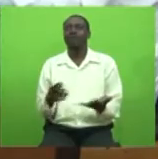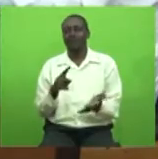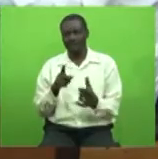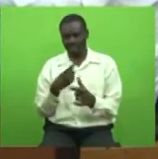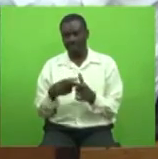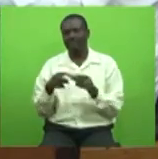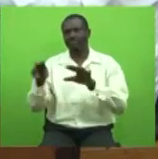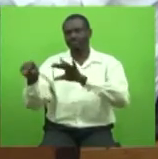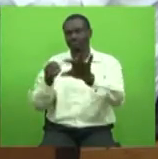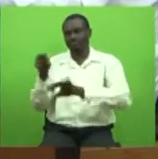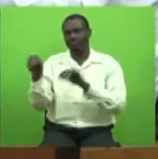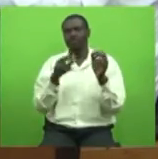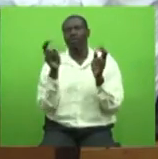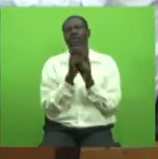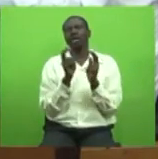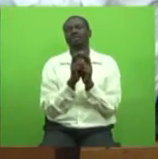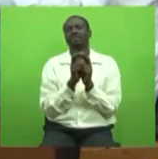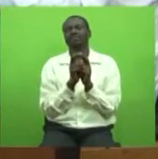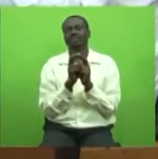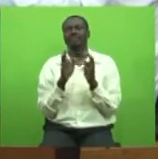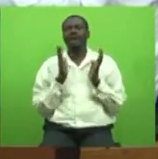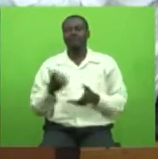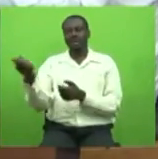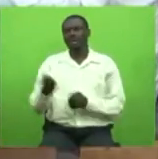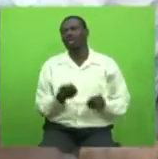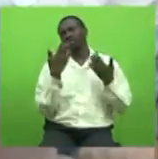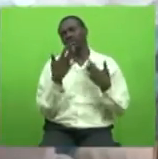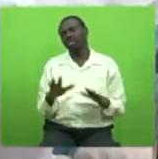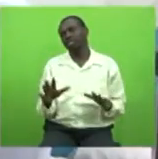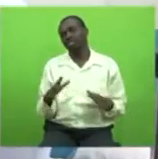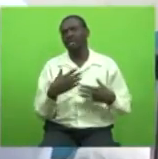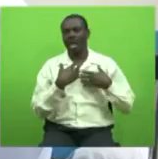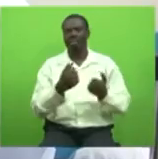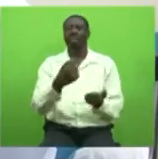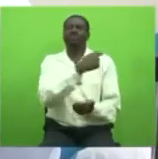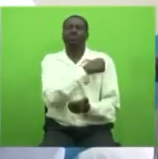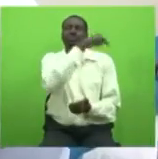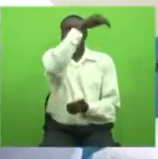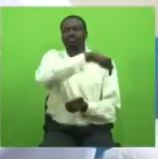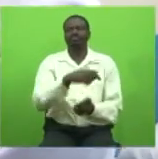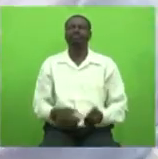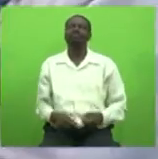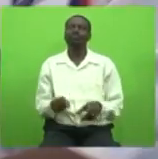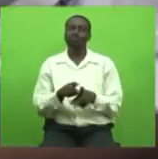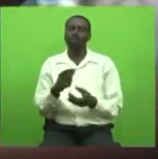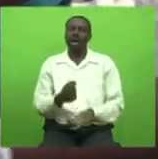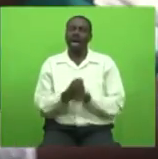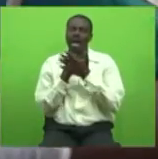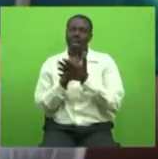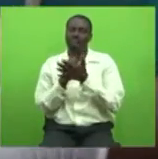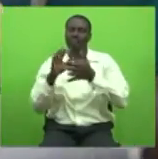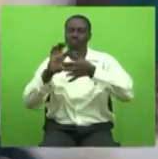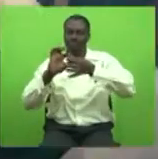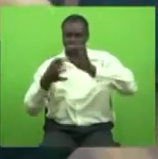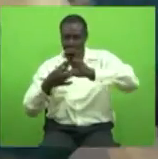facility. The PRC form strengthens the development of a chain of custody of evidence by having a